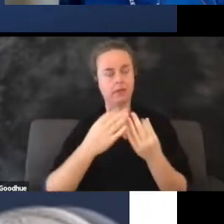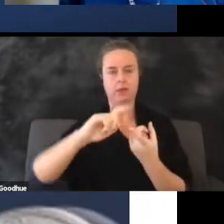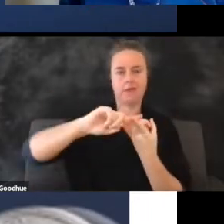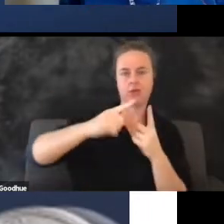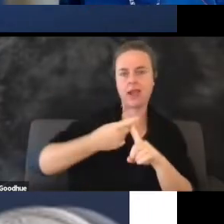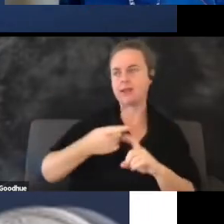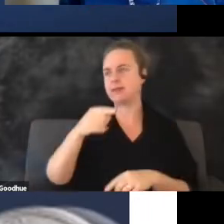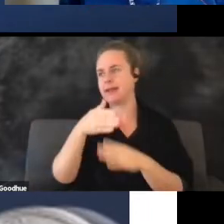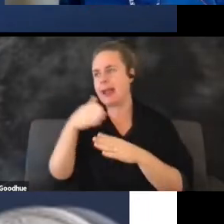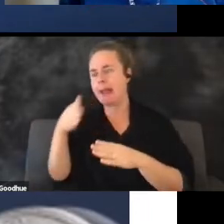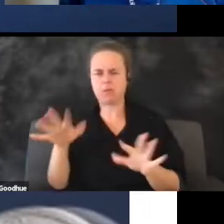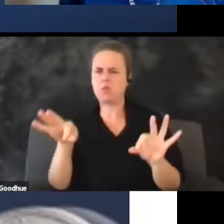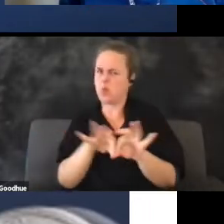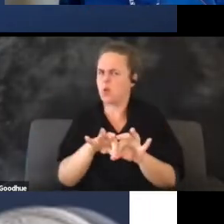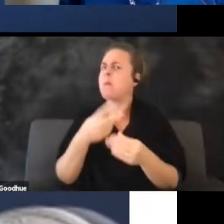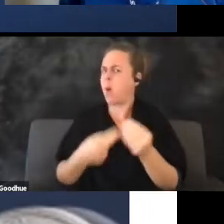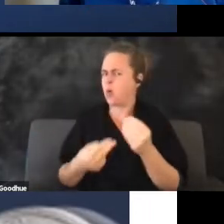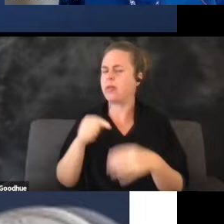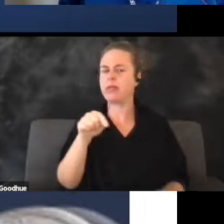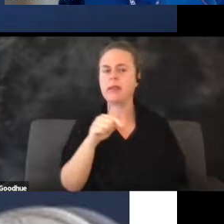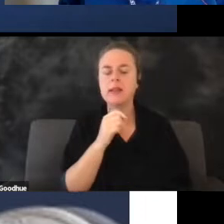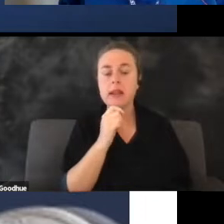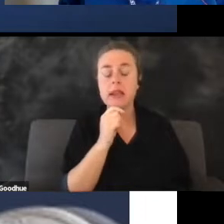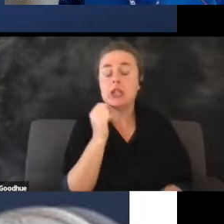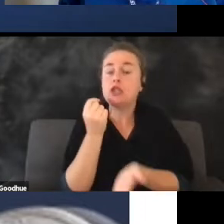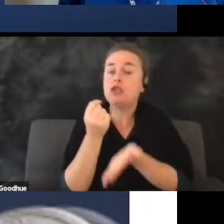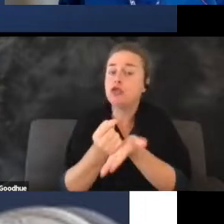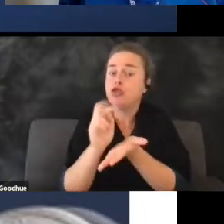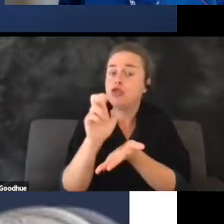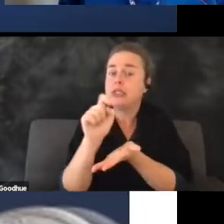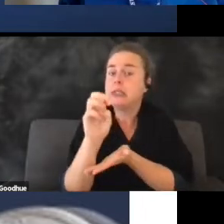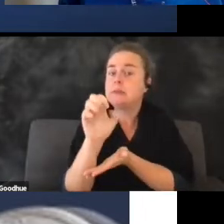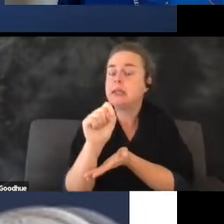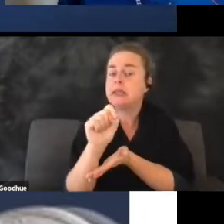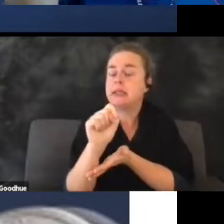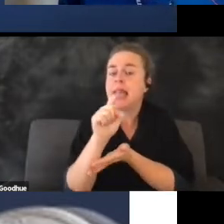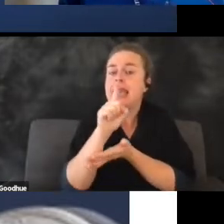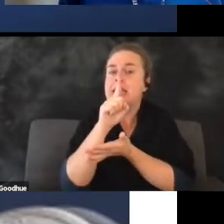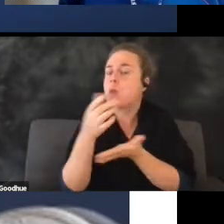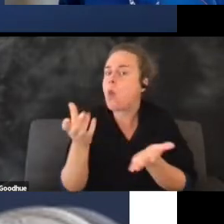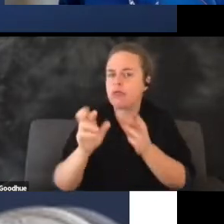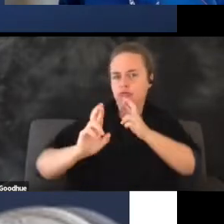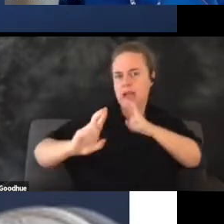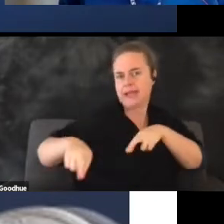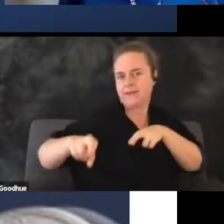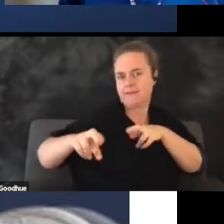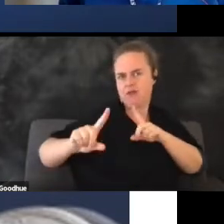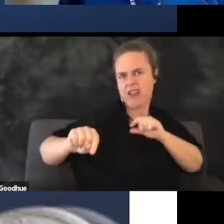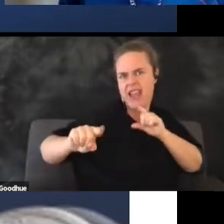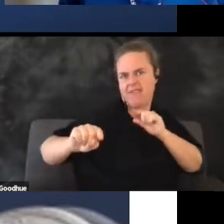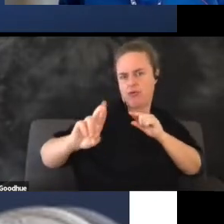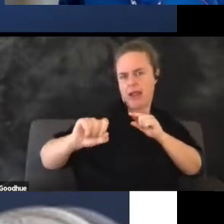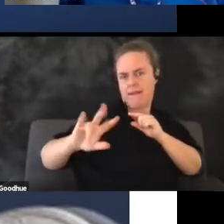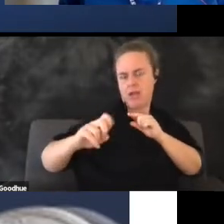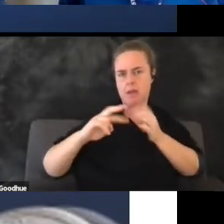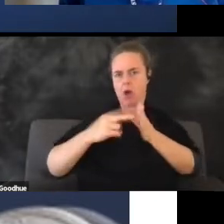Interventions or treatment by nature is a reaction to a problem, right? Something's already gone